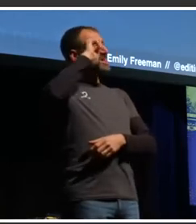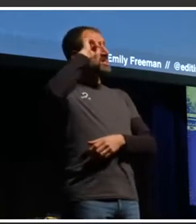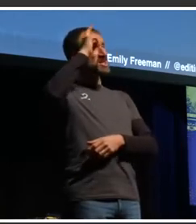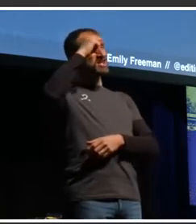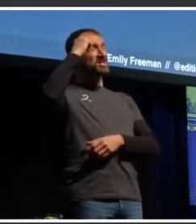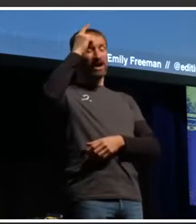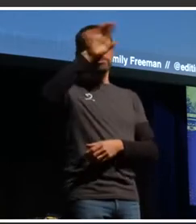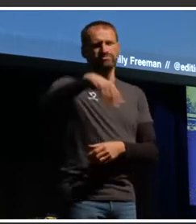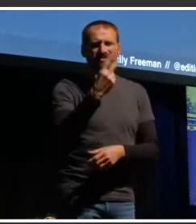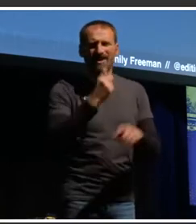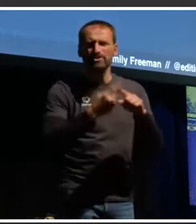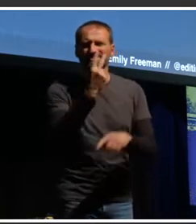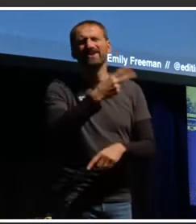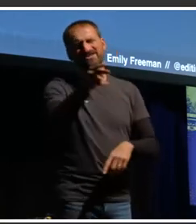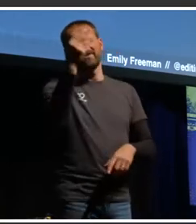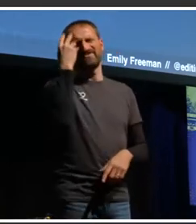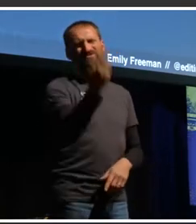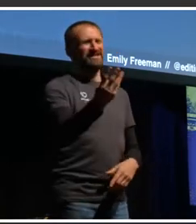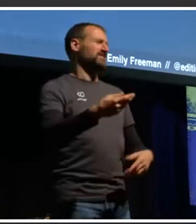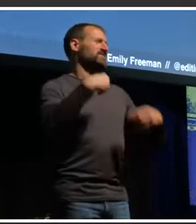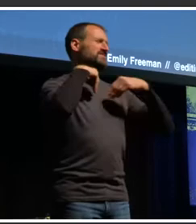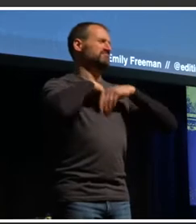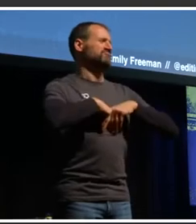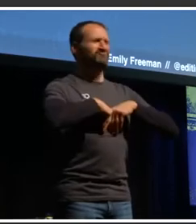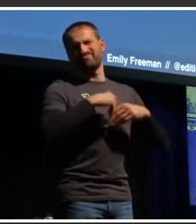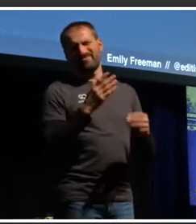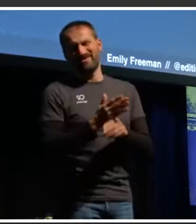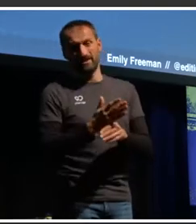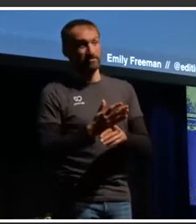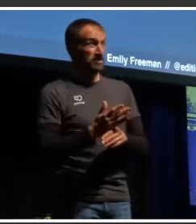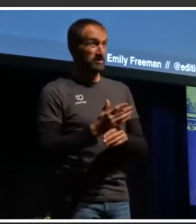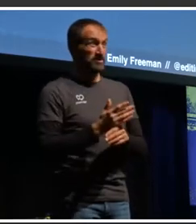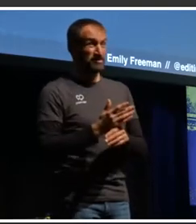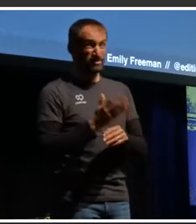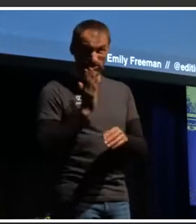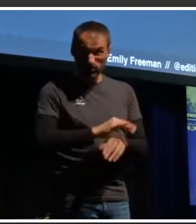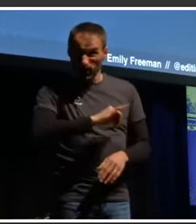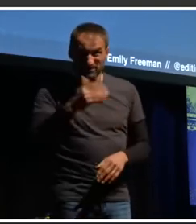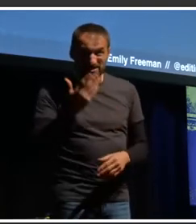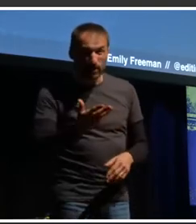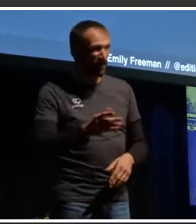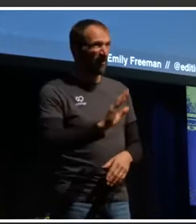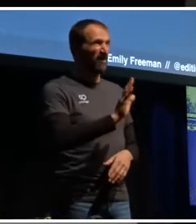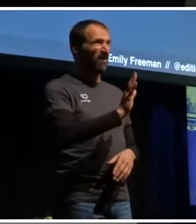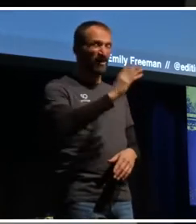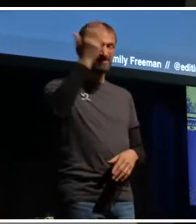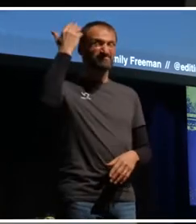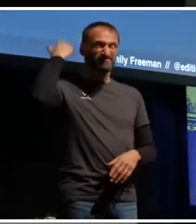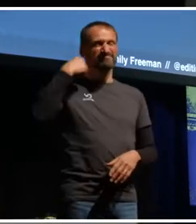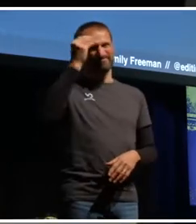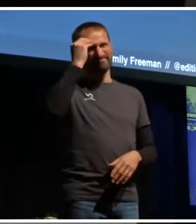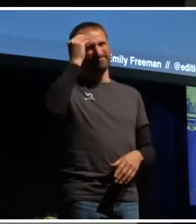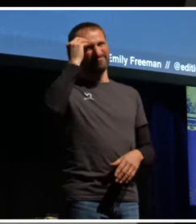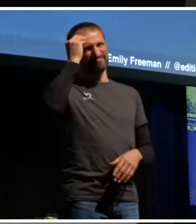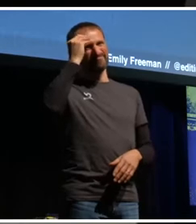instinctual. But it wasn't always that way. We learned it. More specifically, we learned how base 10